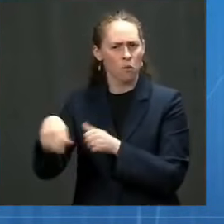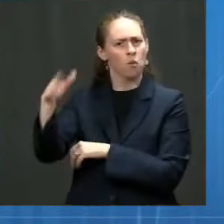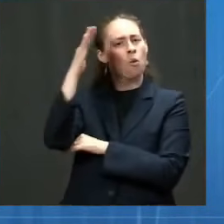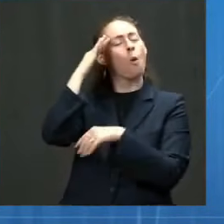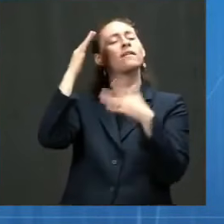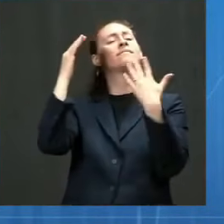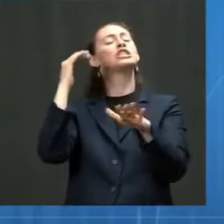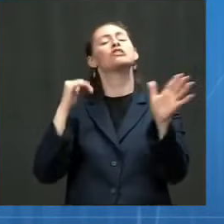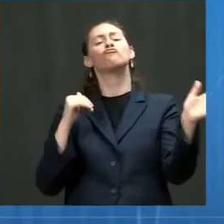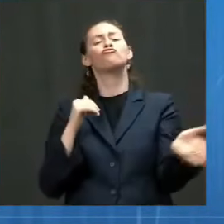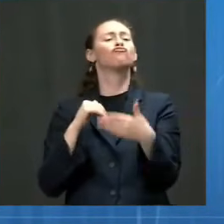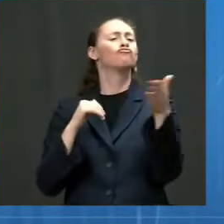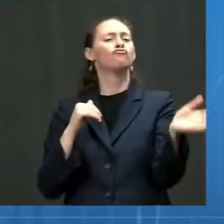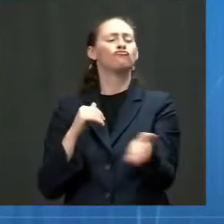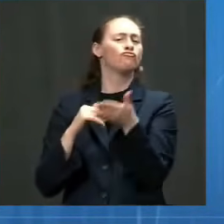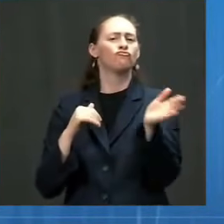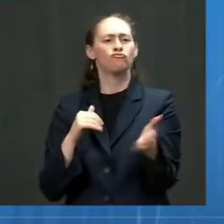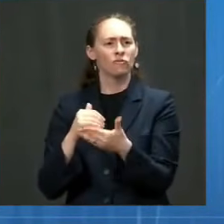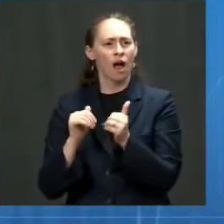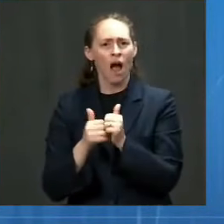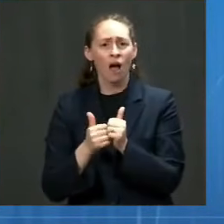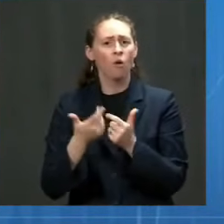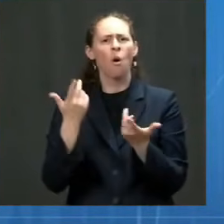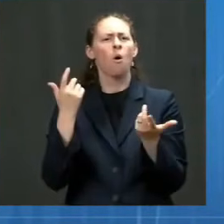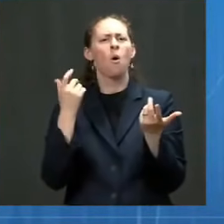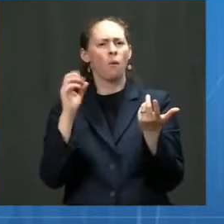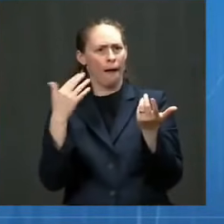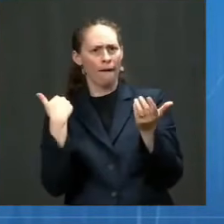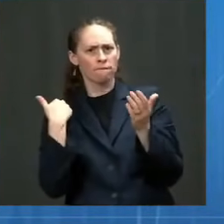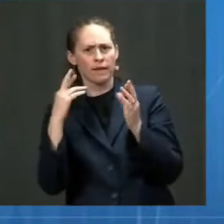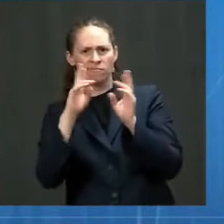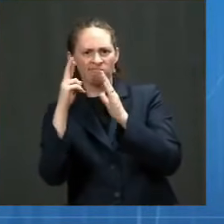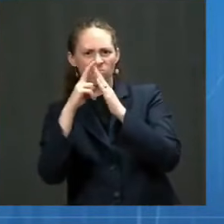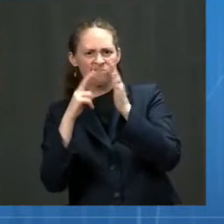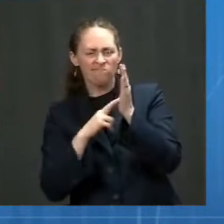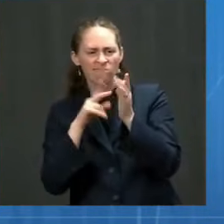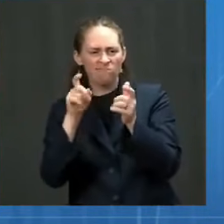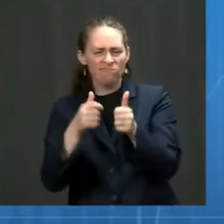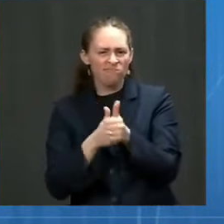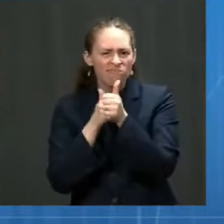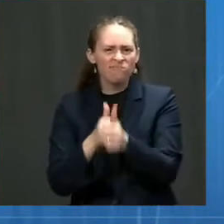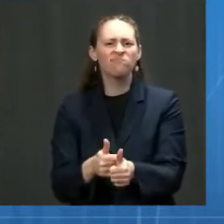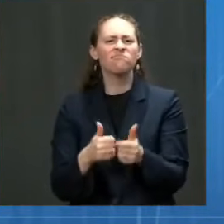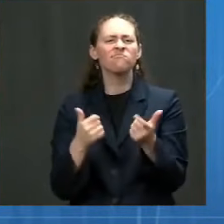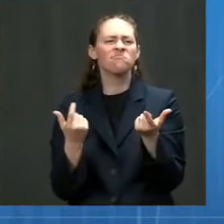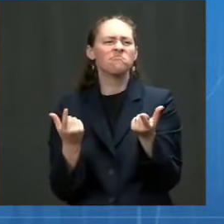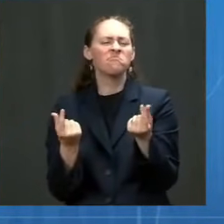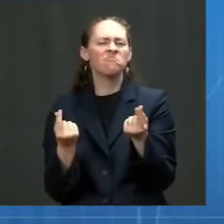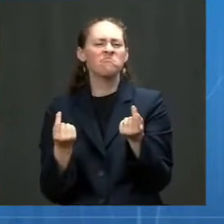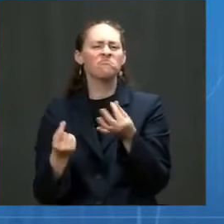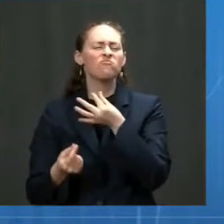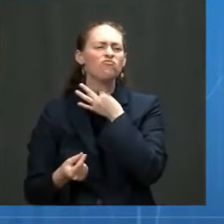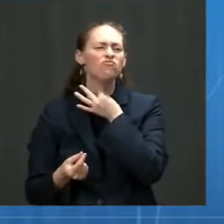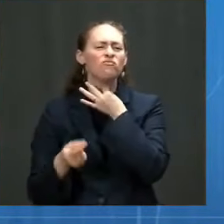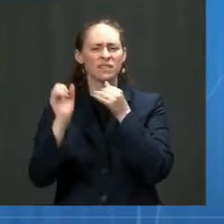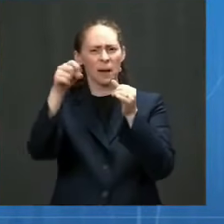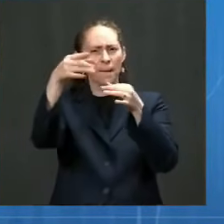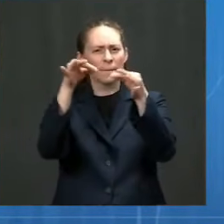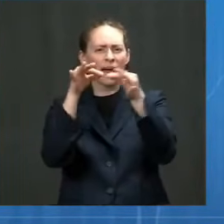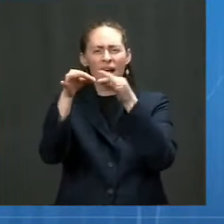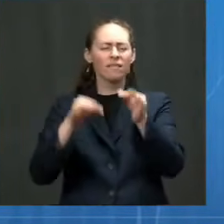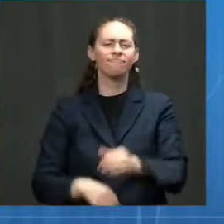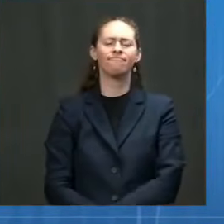or are there guidelines? Why don't I take the first question on travel and Dr. Murthy, vaccine